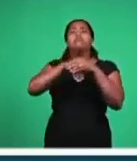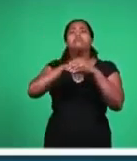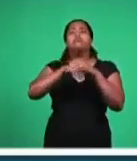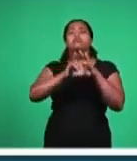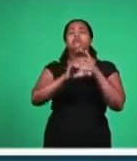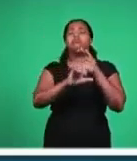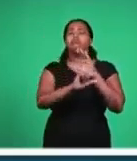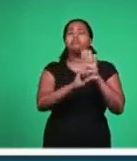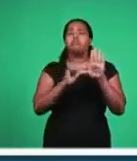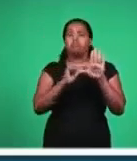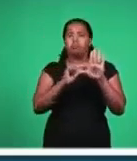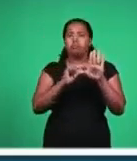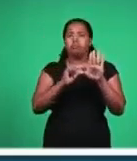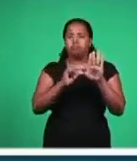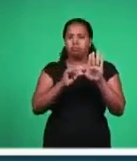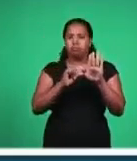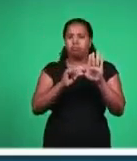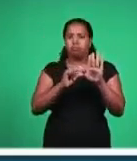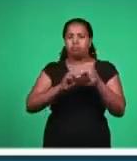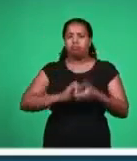church in this verse?